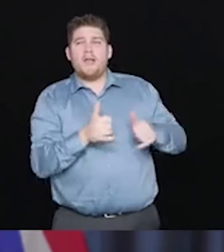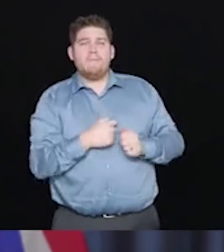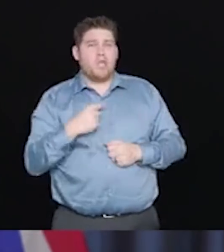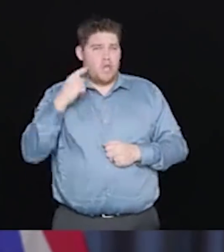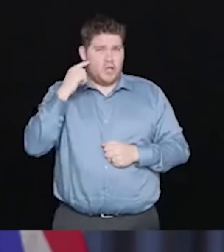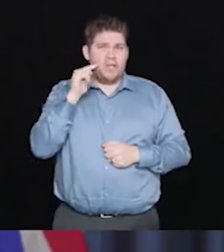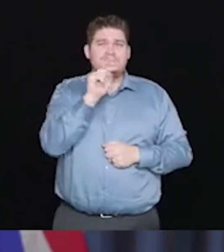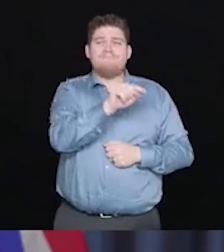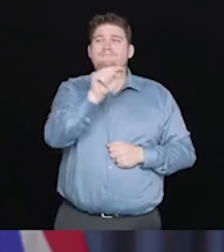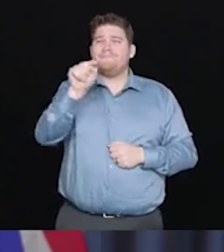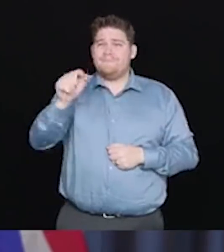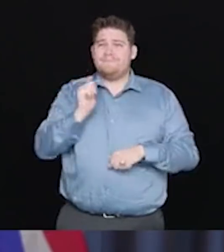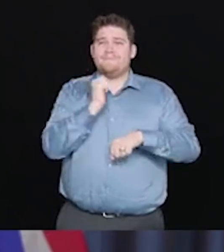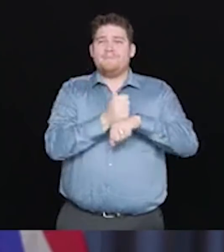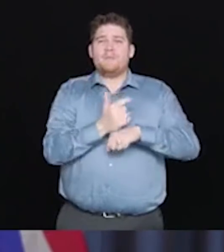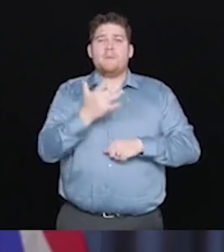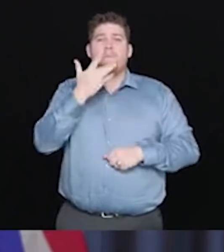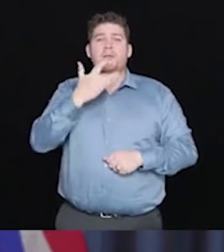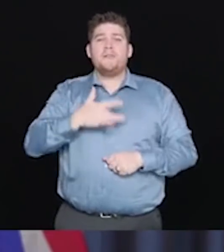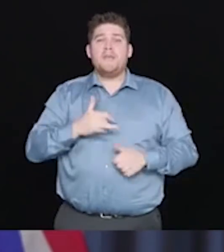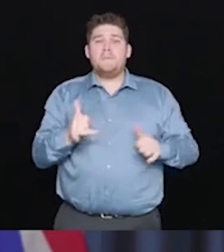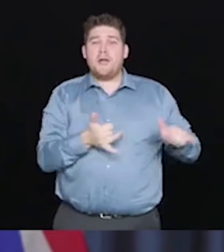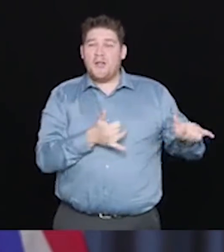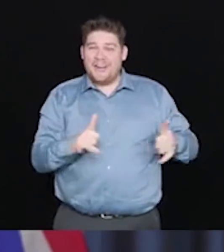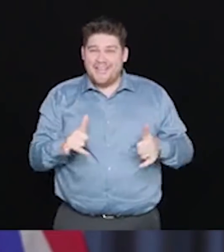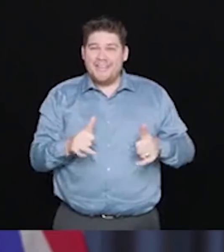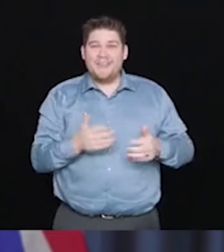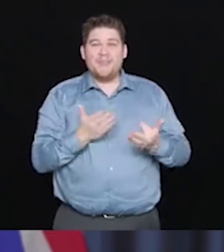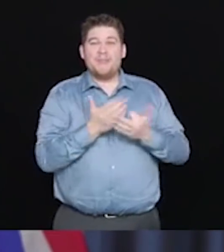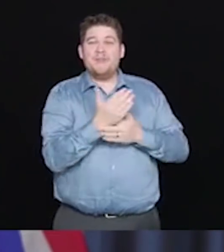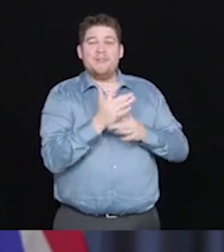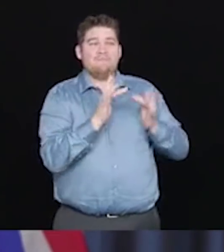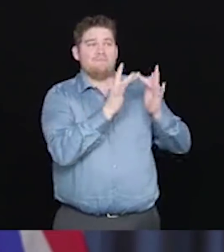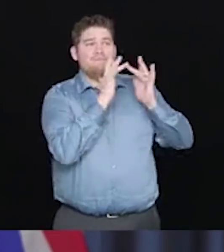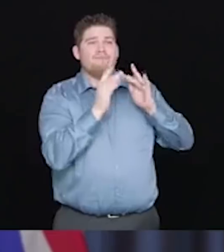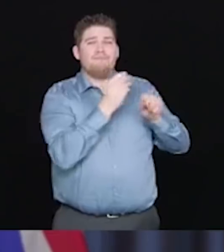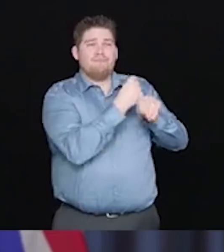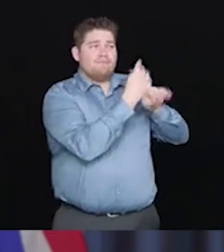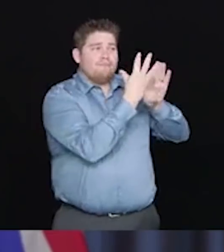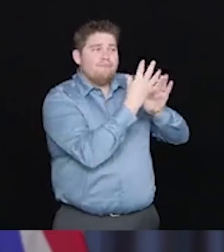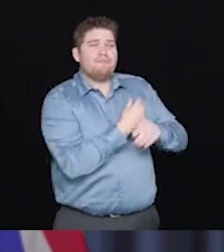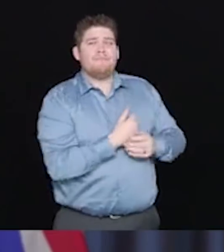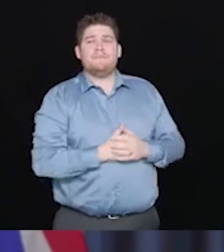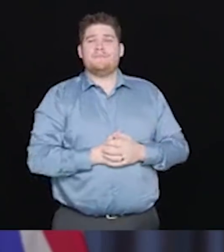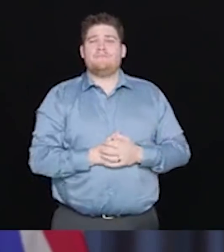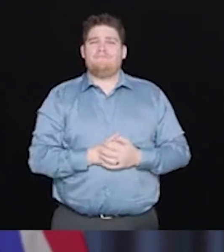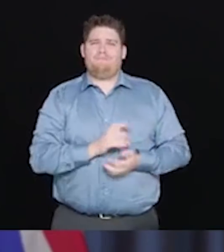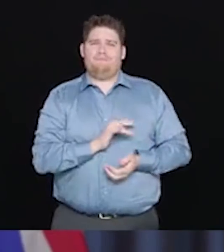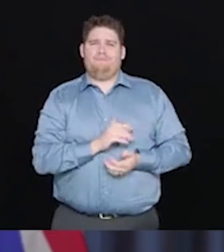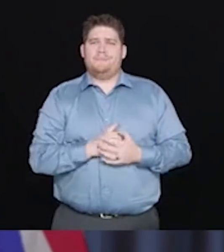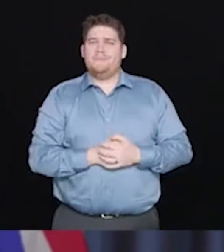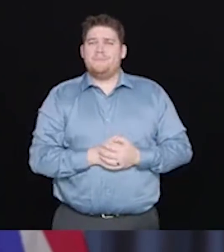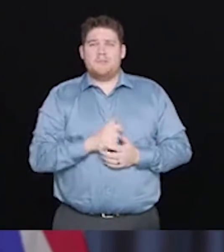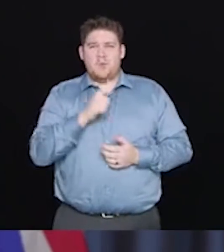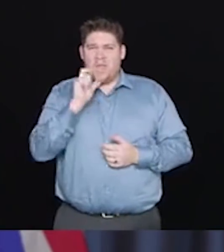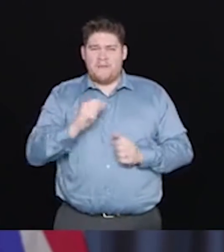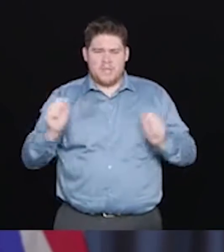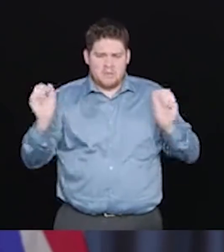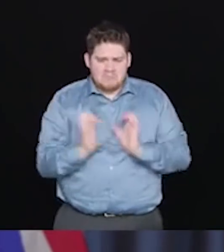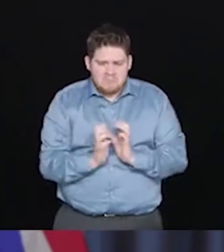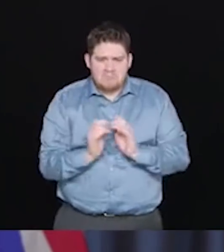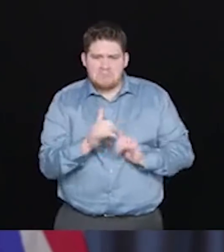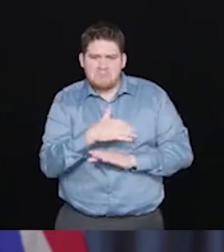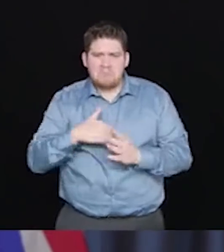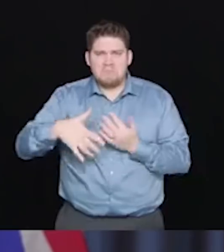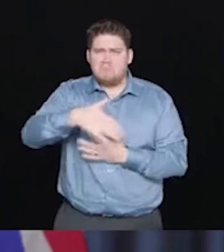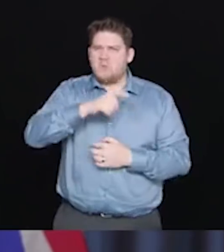their community can celebrate without having the physical connectedness that puts people at risk. We can all make a